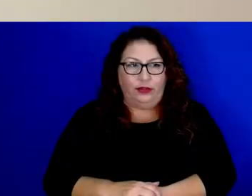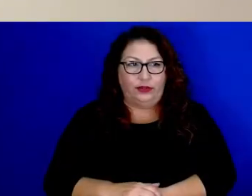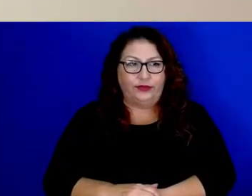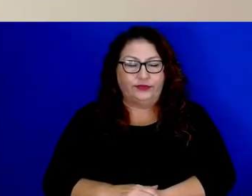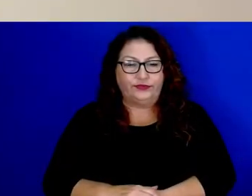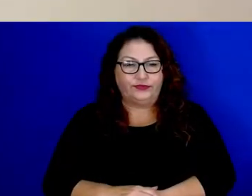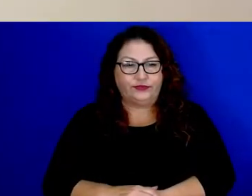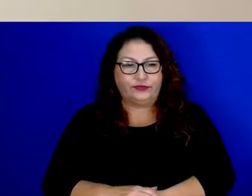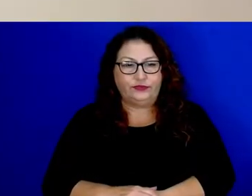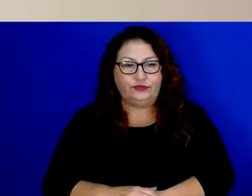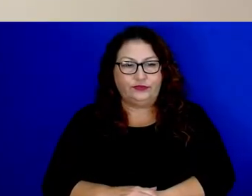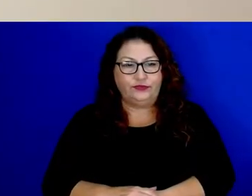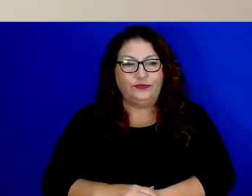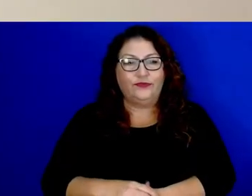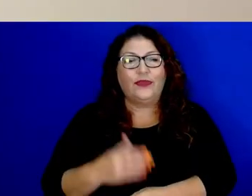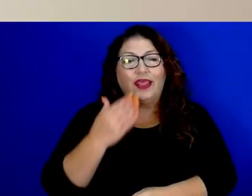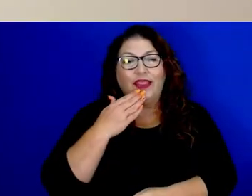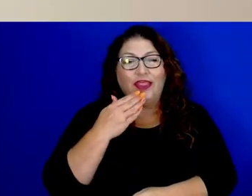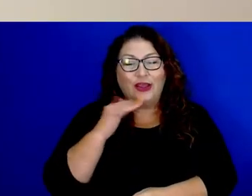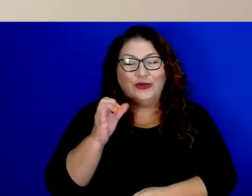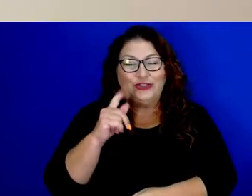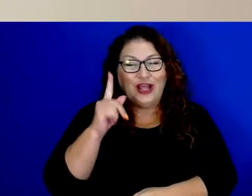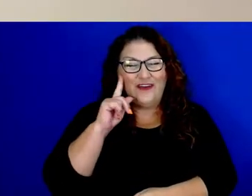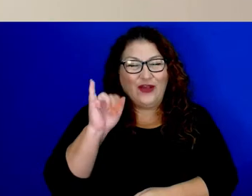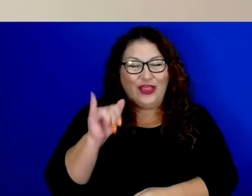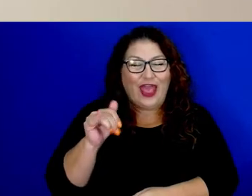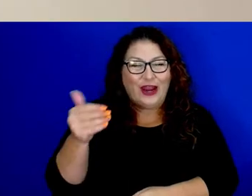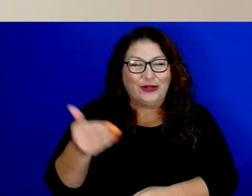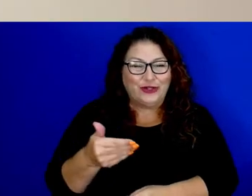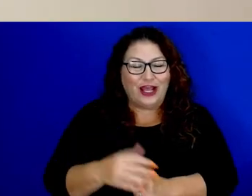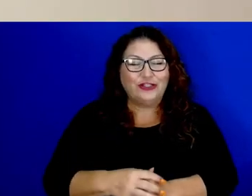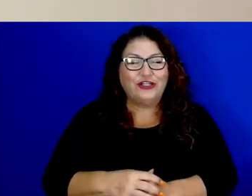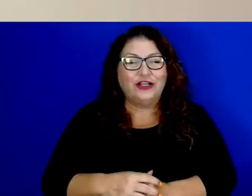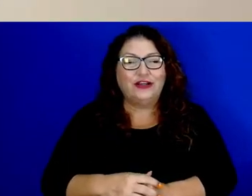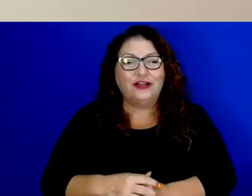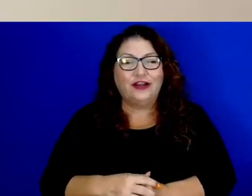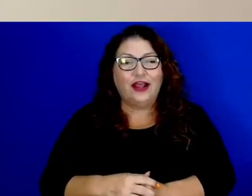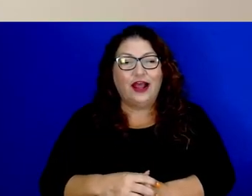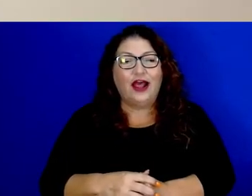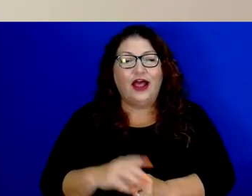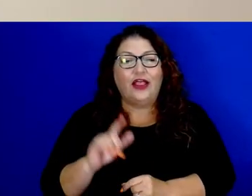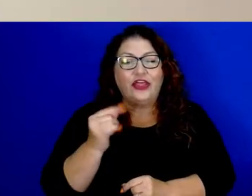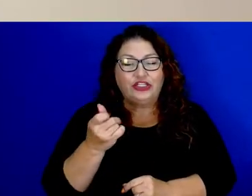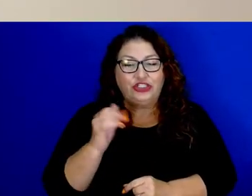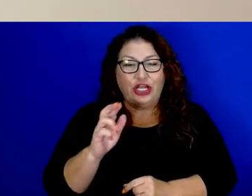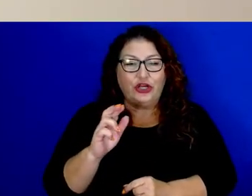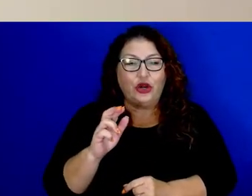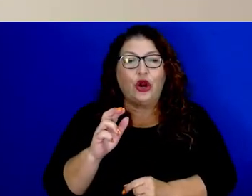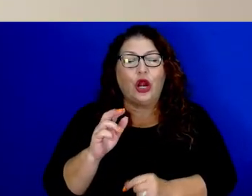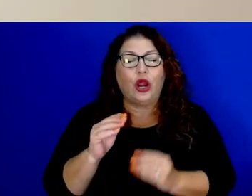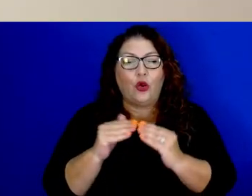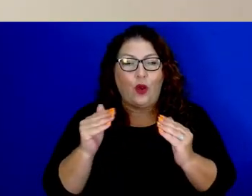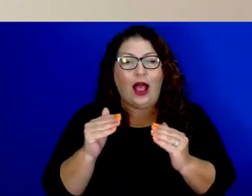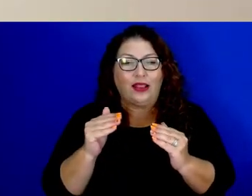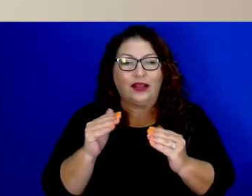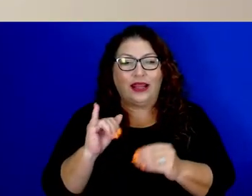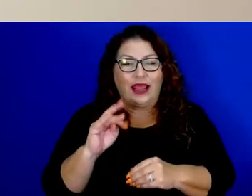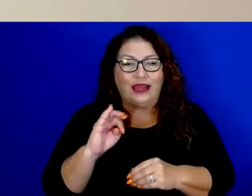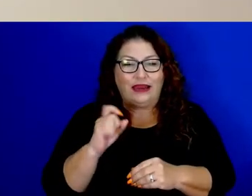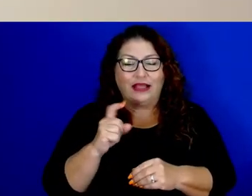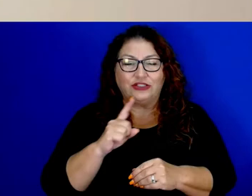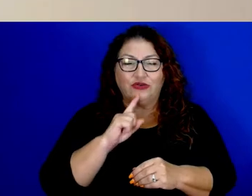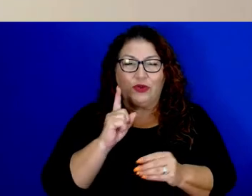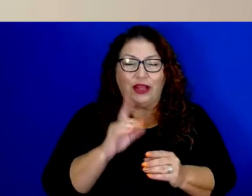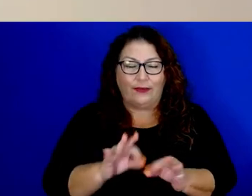Thank you, Jack, for the introduction. The Gender Equality Index has been a really invaluable tool for policymaking. I thank Director